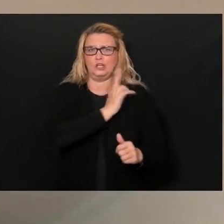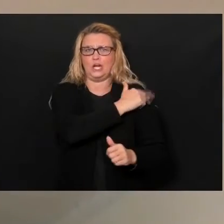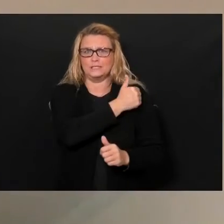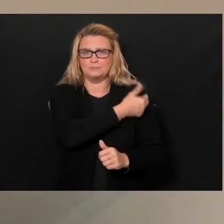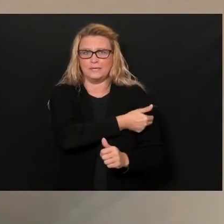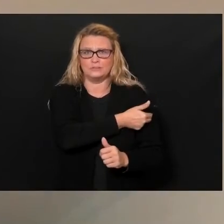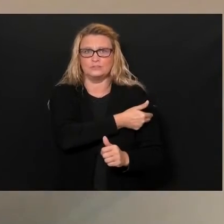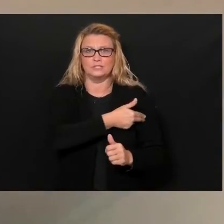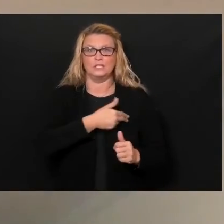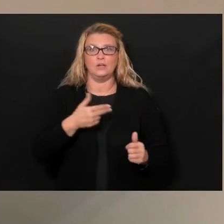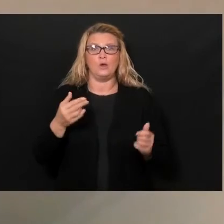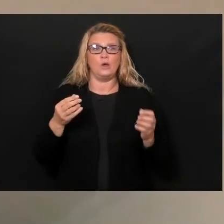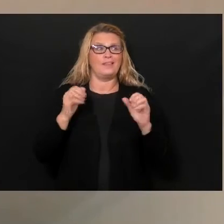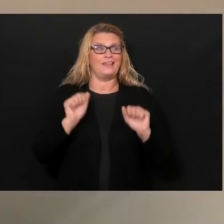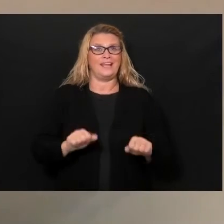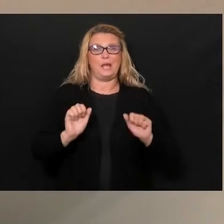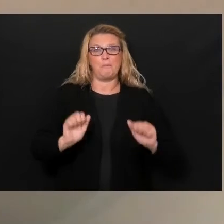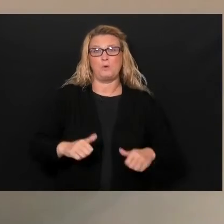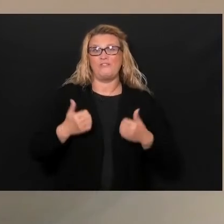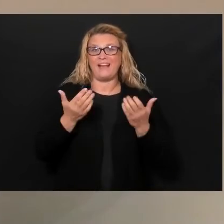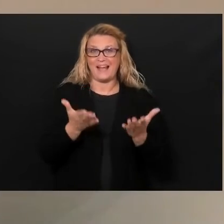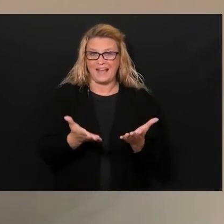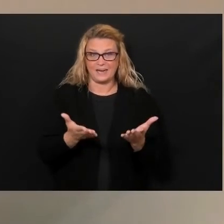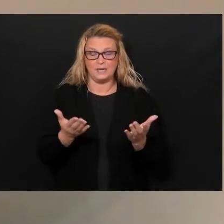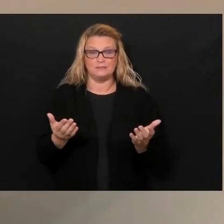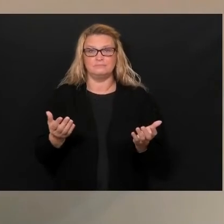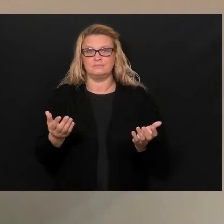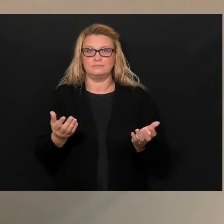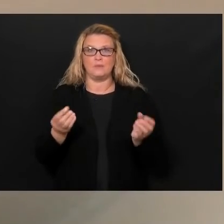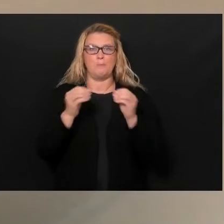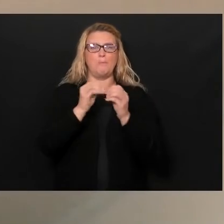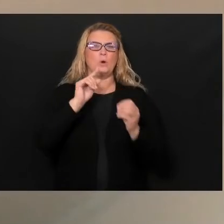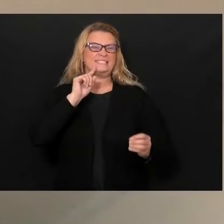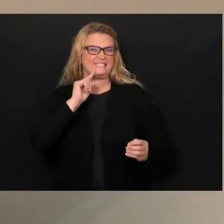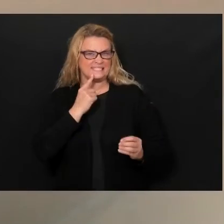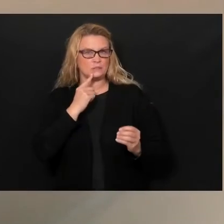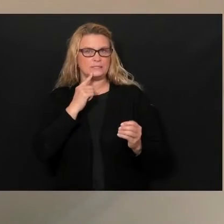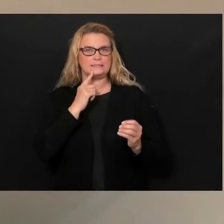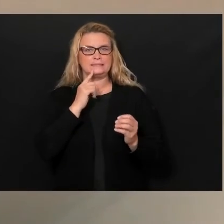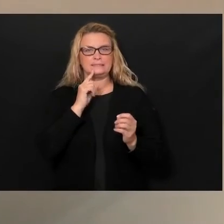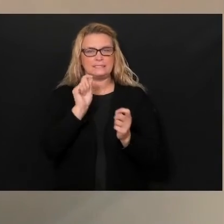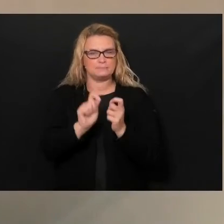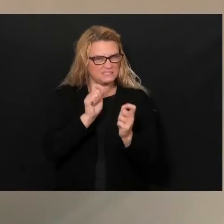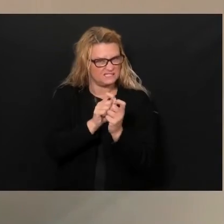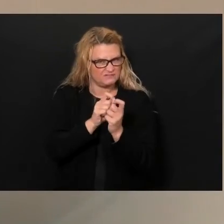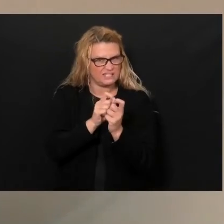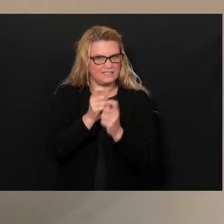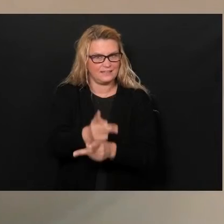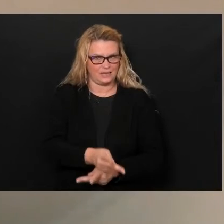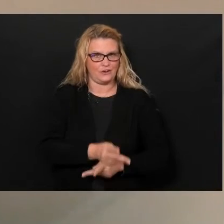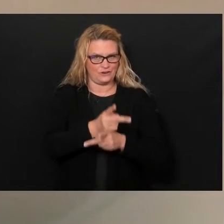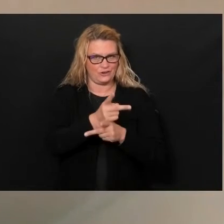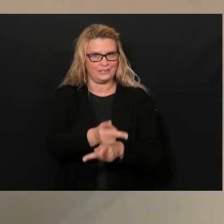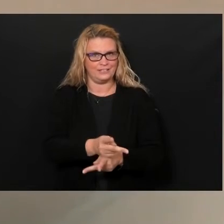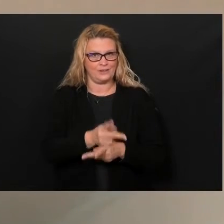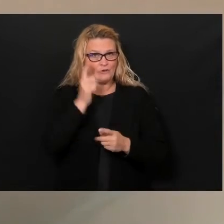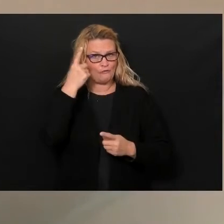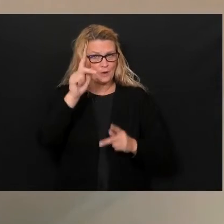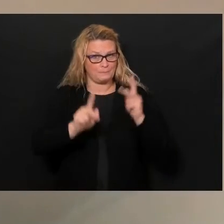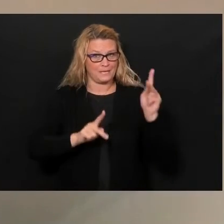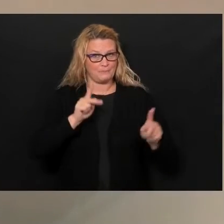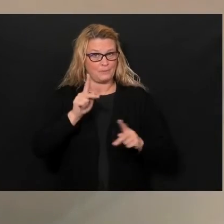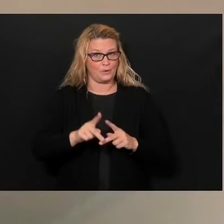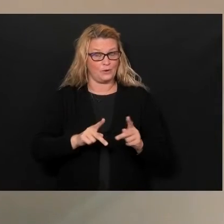most cutting edge complex care that our citizens may need as the pandemic